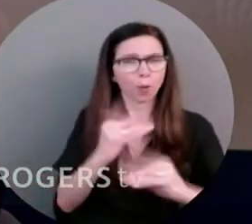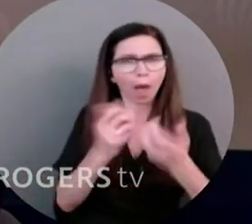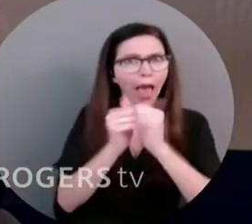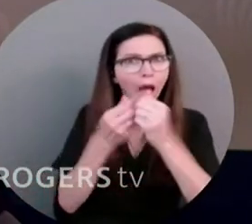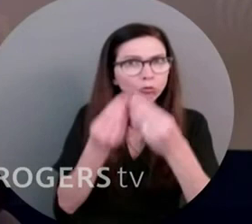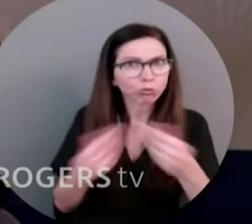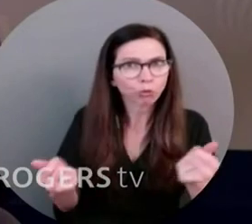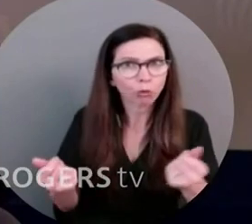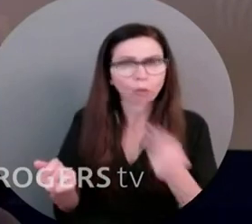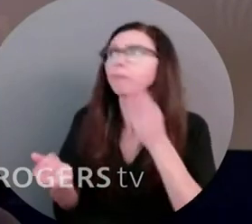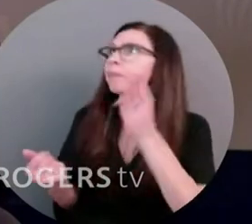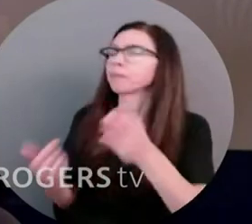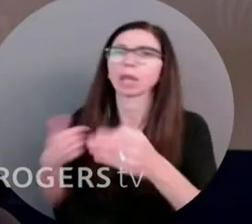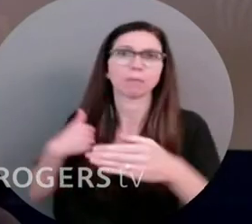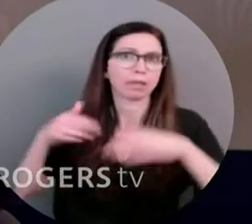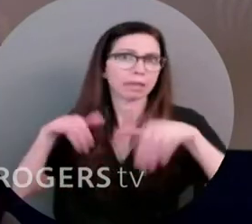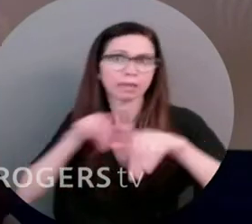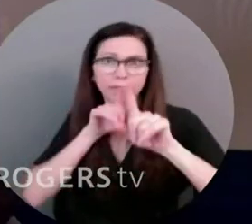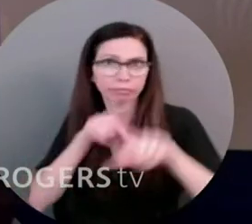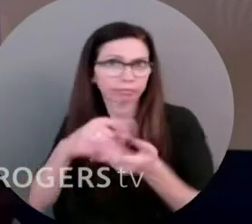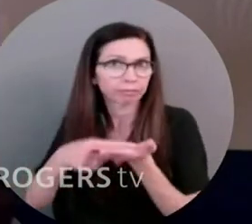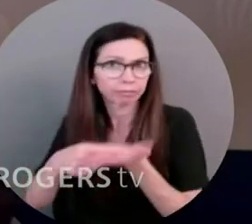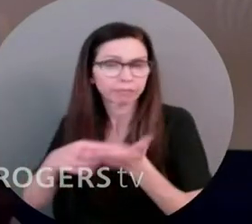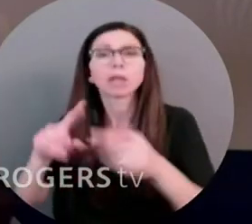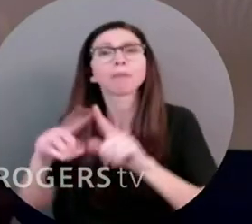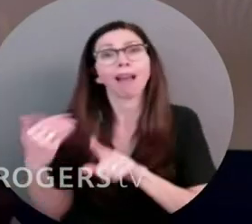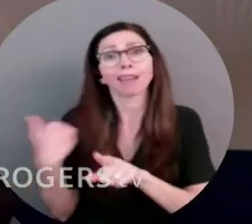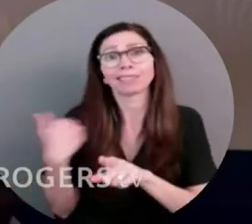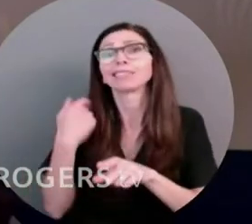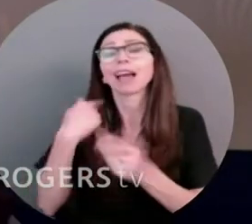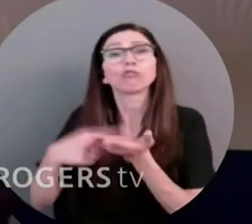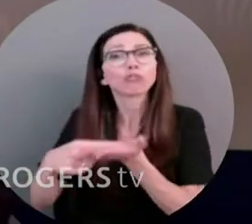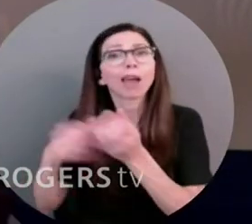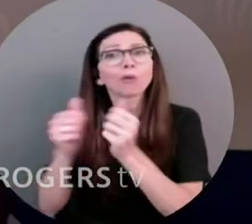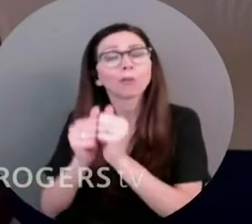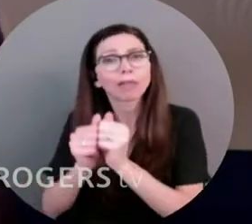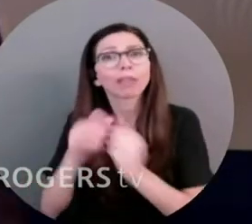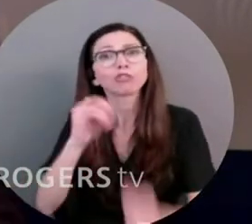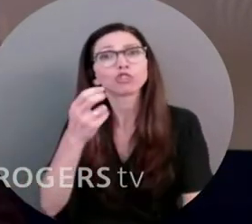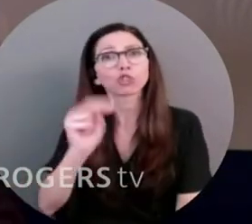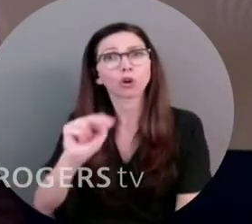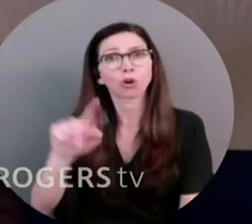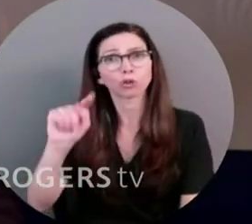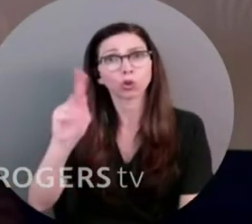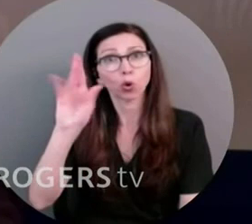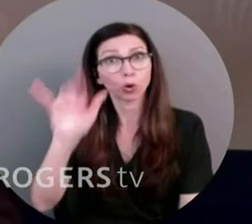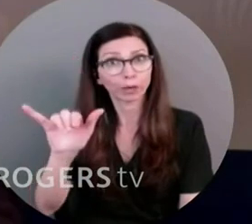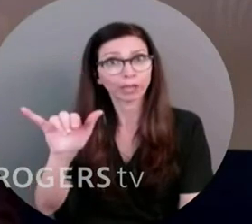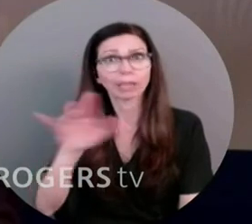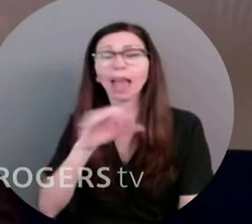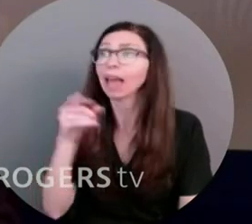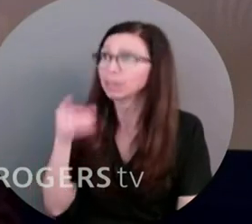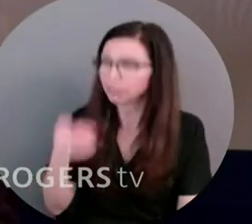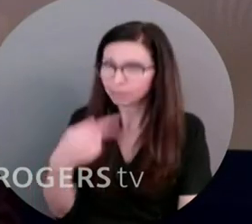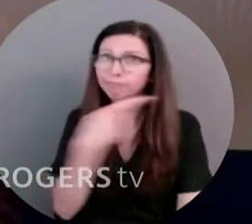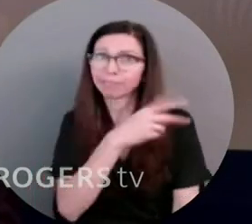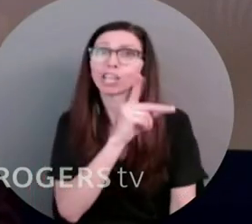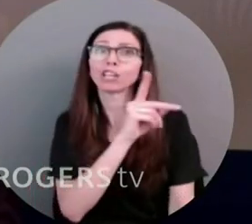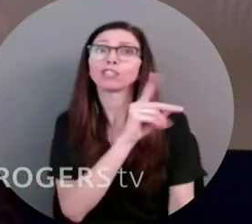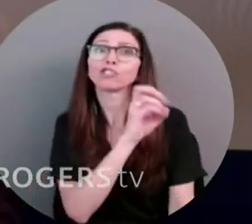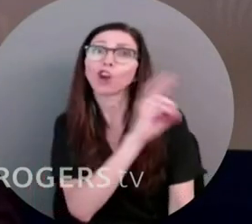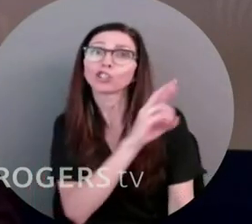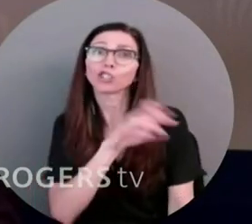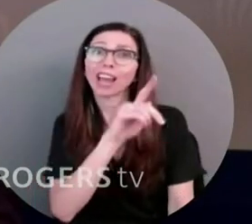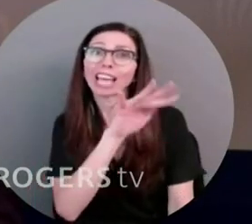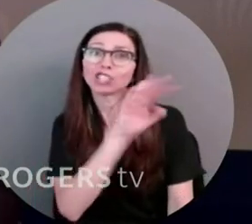because he's bringing up the same issue with respect to the GTA, and Dr. Etches has raised that issue as well with me. So I wanted to get a sense from